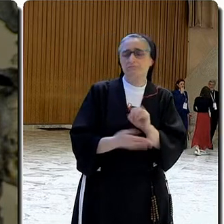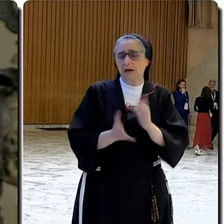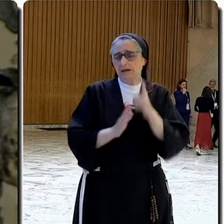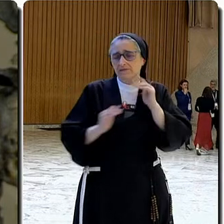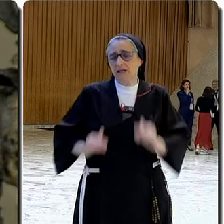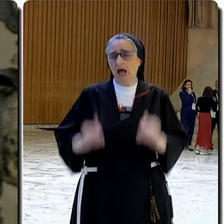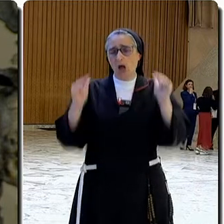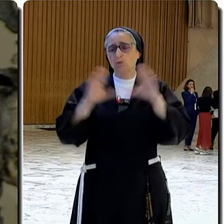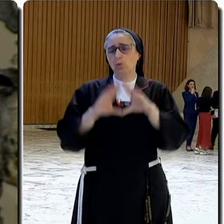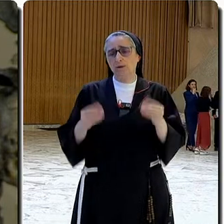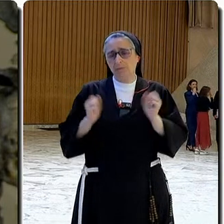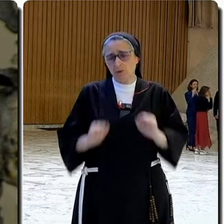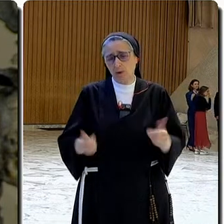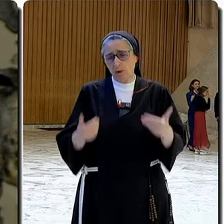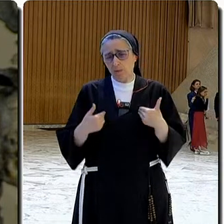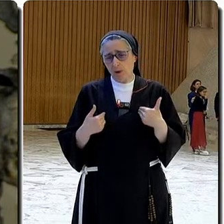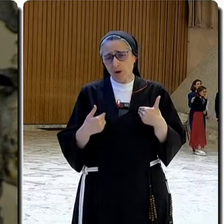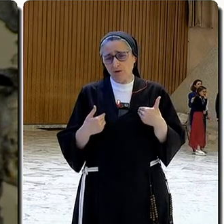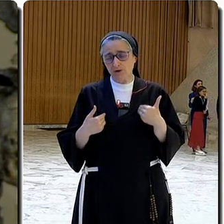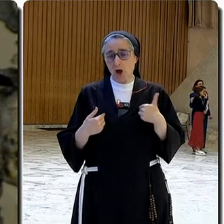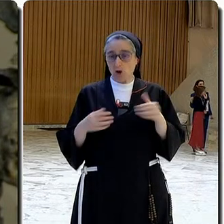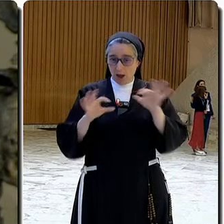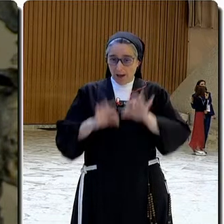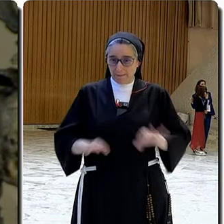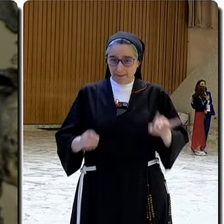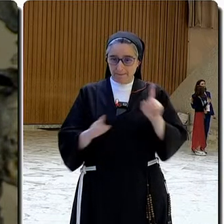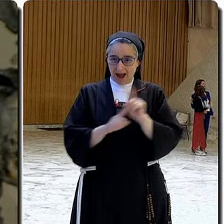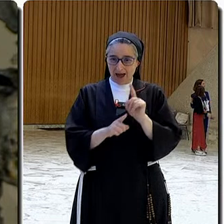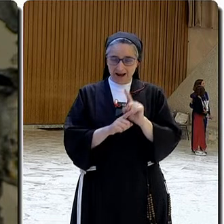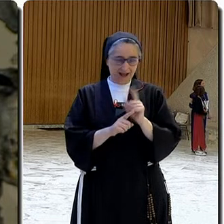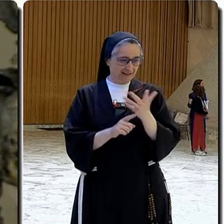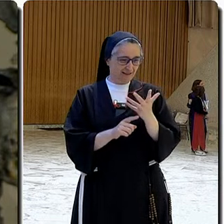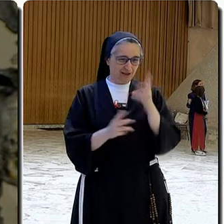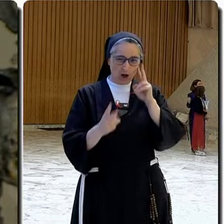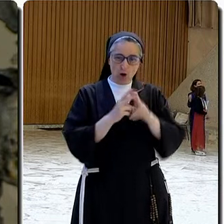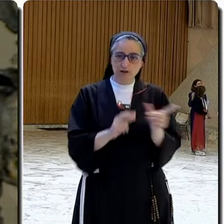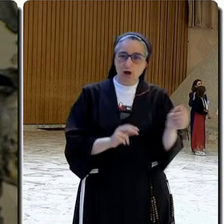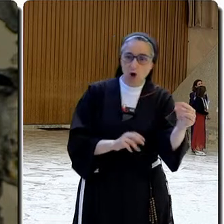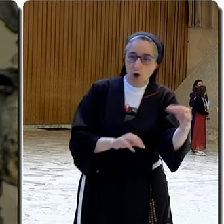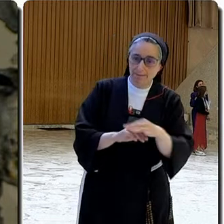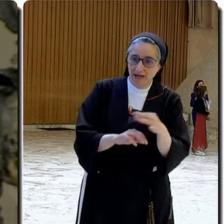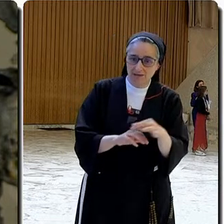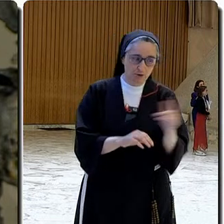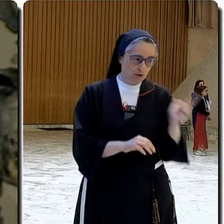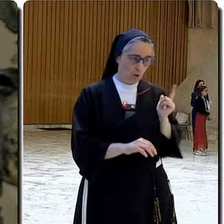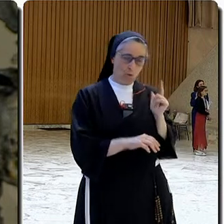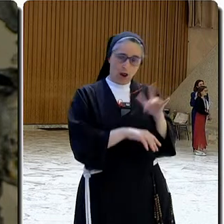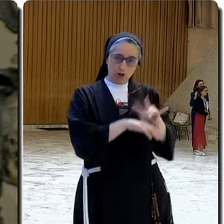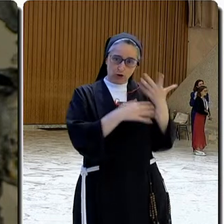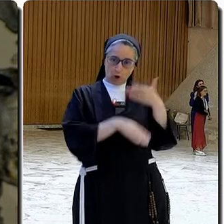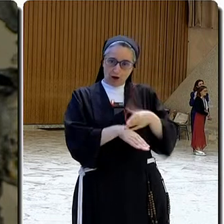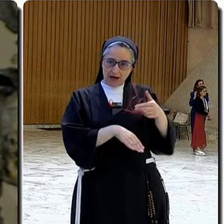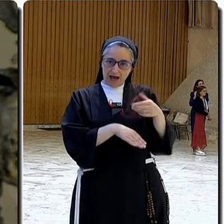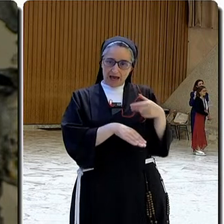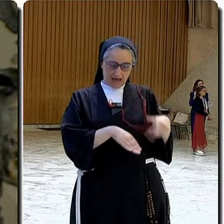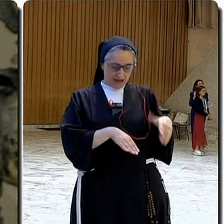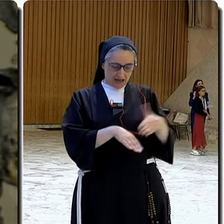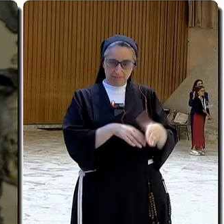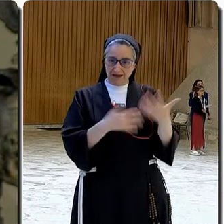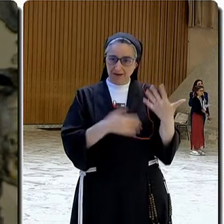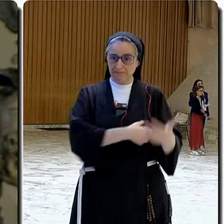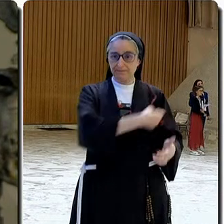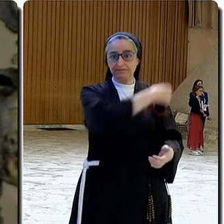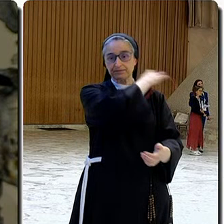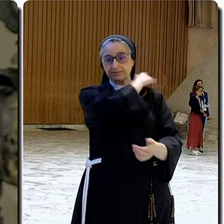While preparing testimony topics for married couples based on our personal life experiences, my husband and I